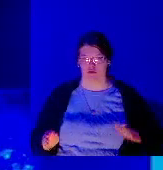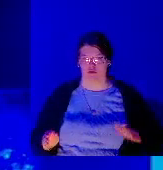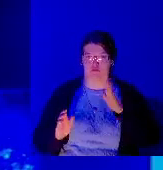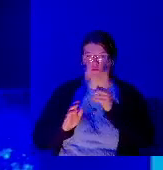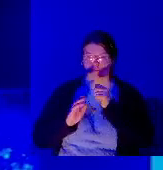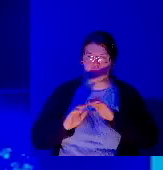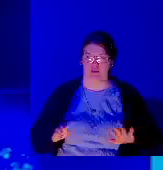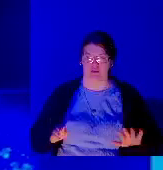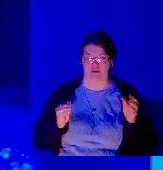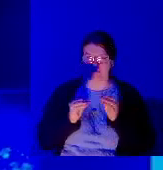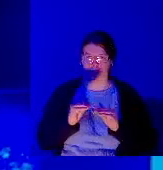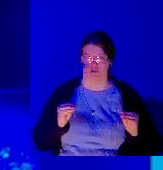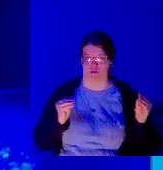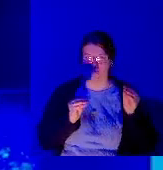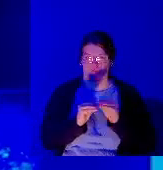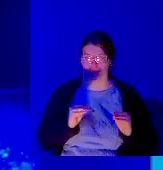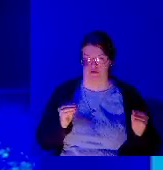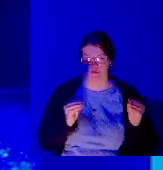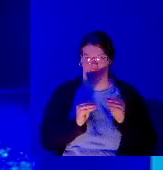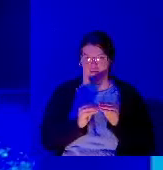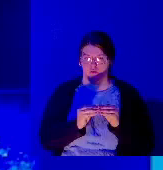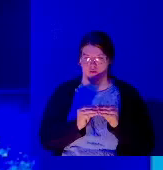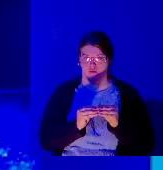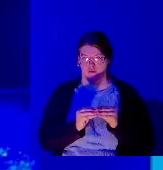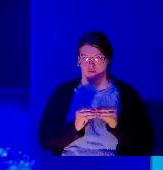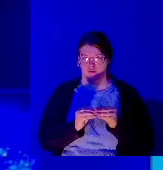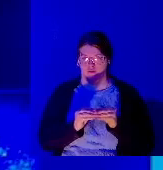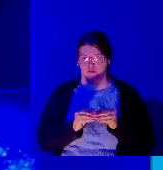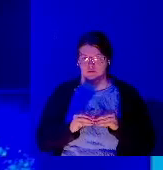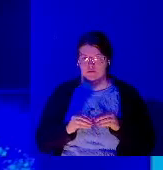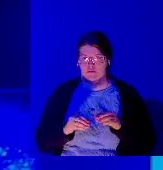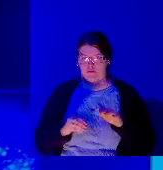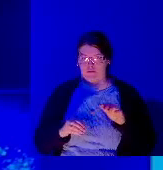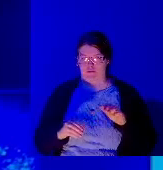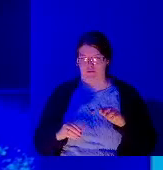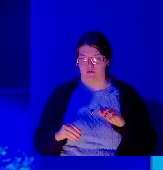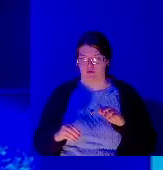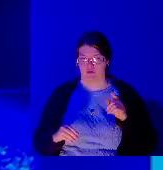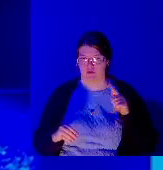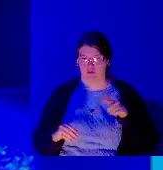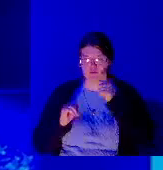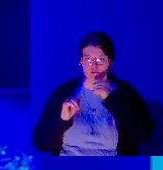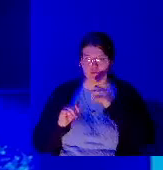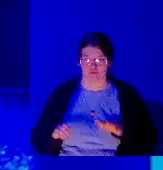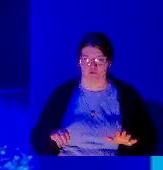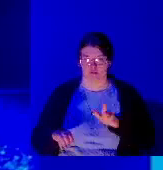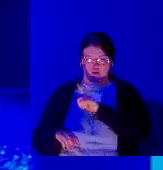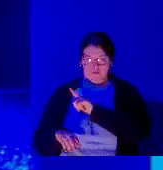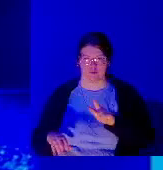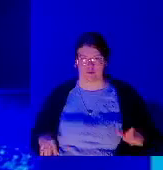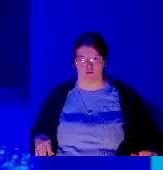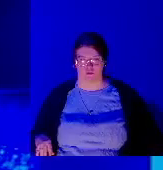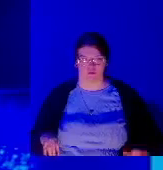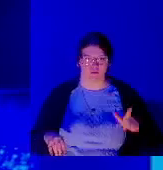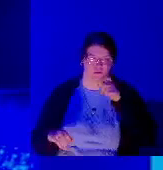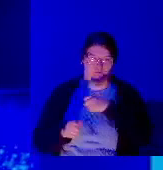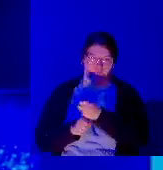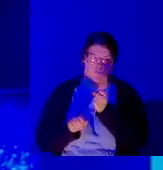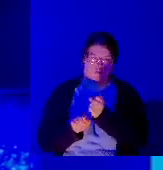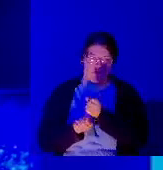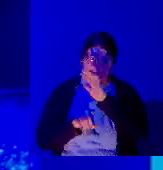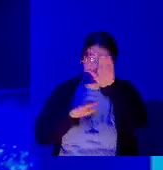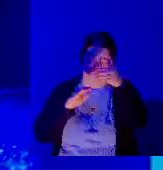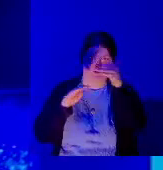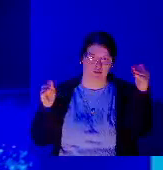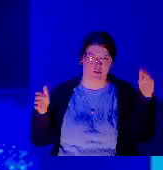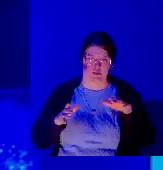are blessed of the Lord, which have made heaven and earth. The heaven, even the heavens, are the Lord's. But